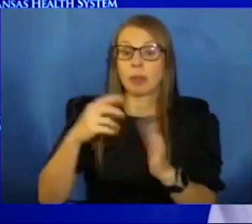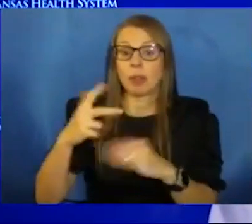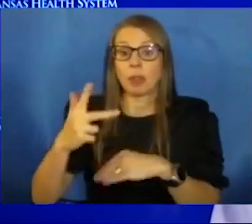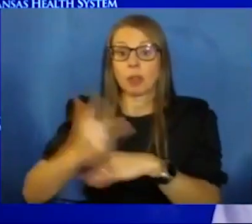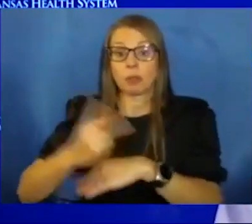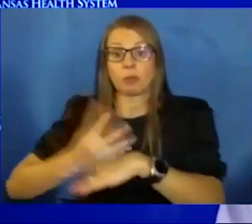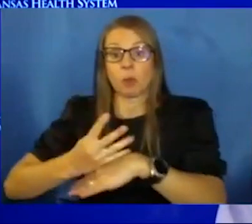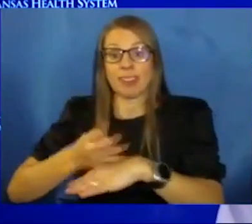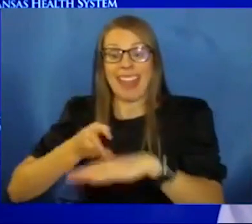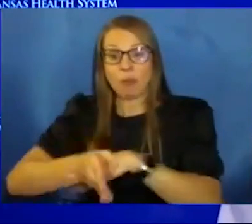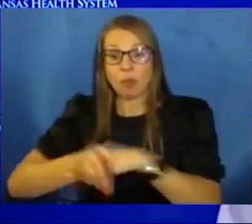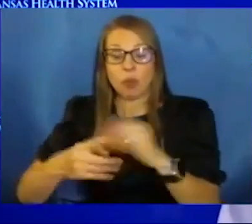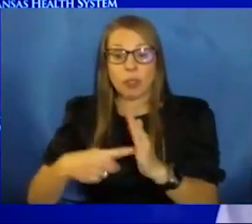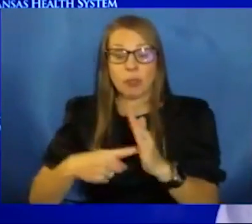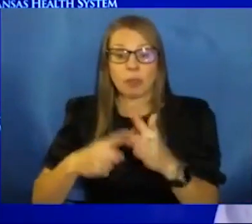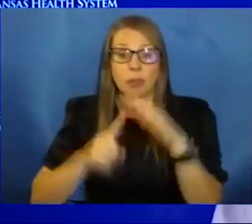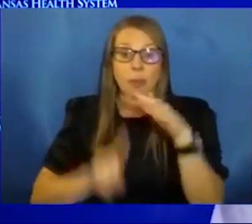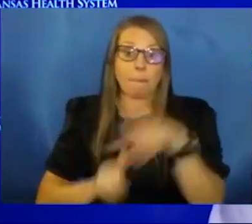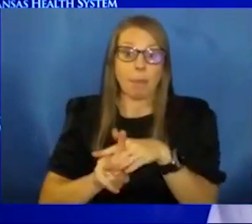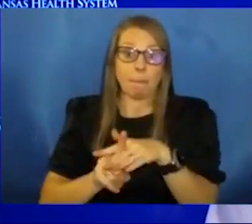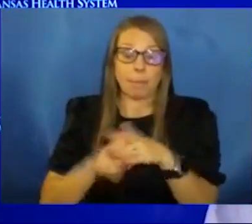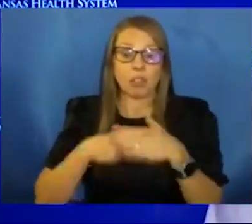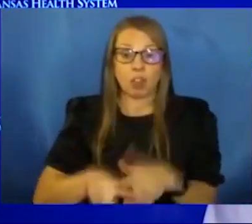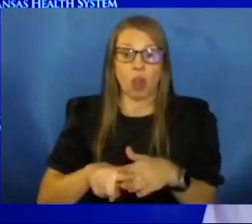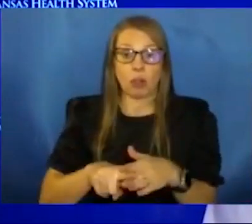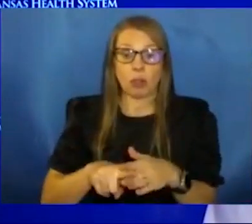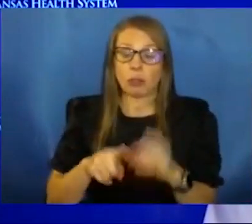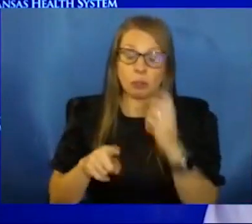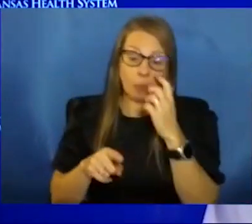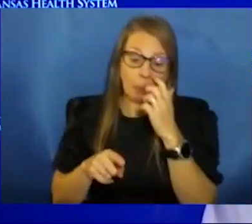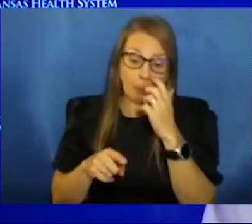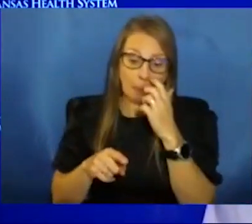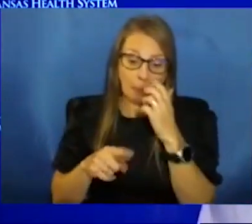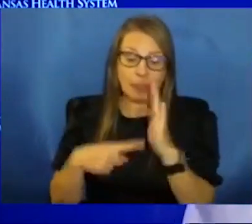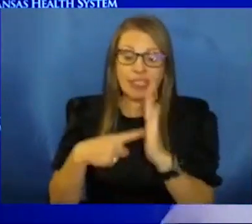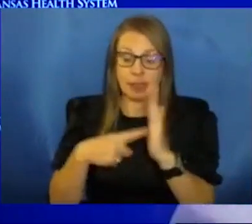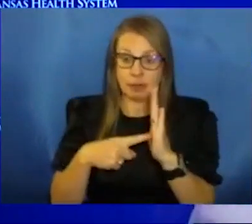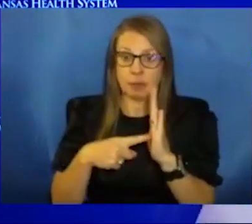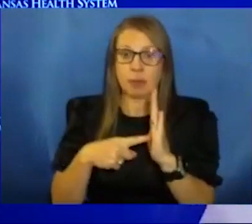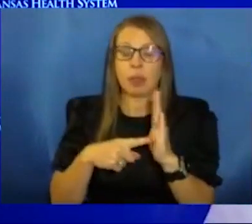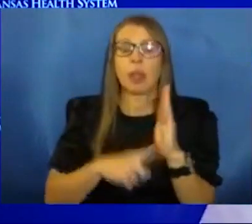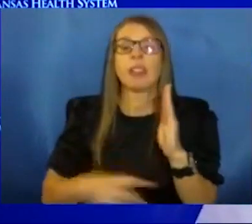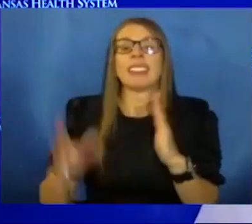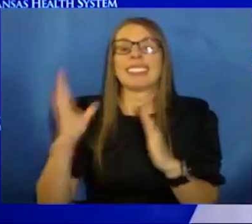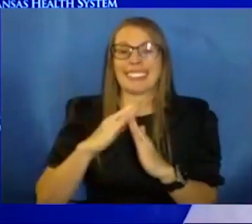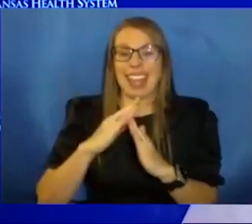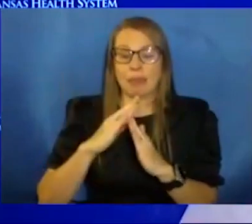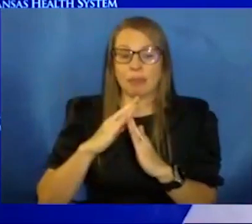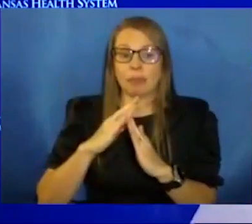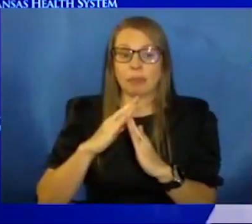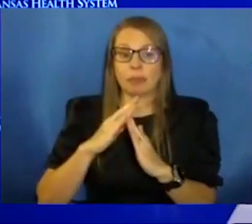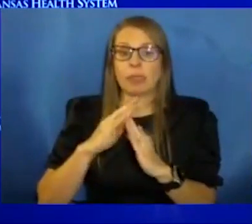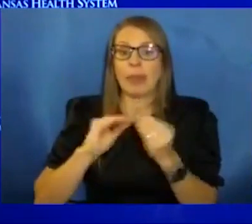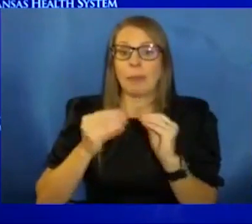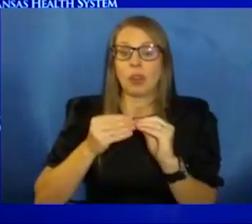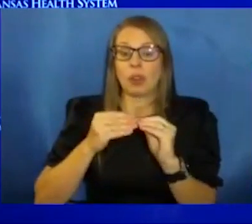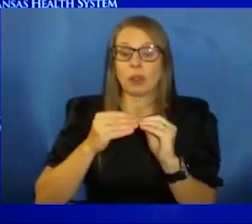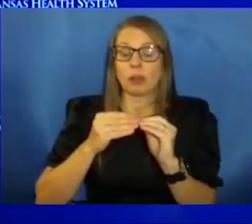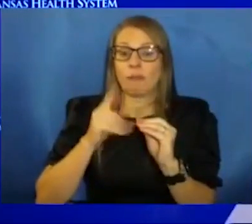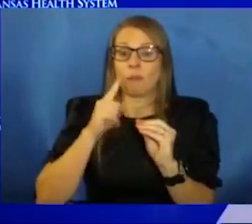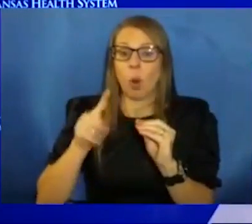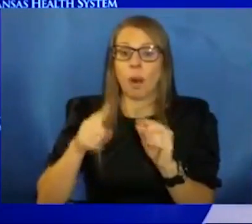clearly being seen throughout the country. So Rebecca says people's kiddos are popping up sick and parents are instantly testing them and getting negatives.